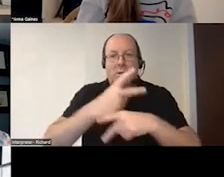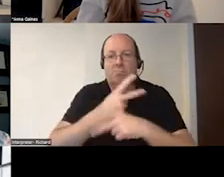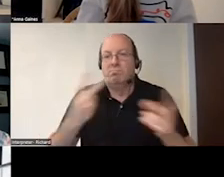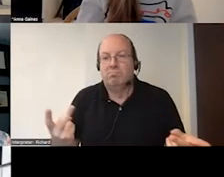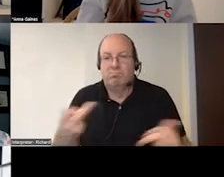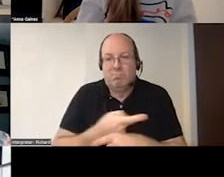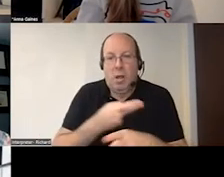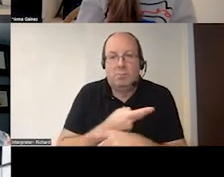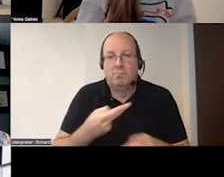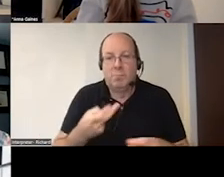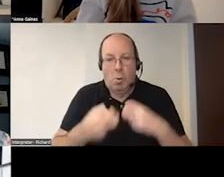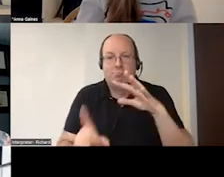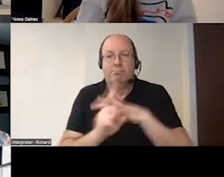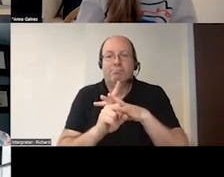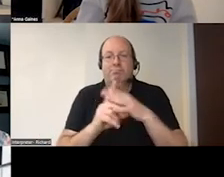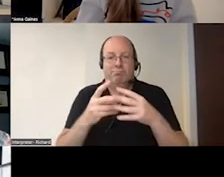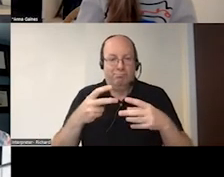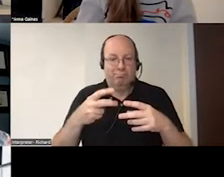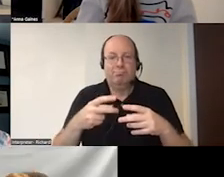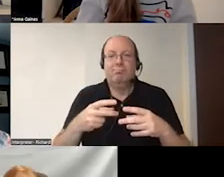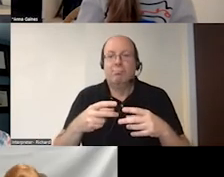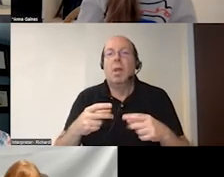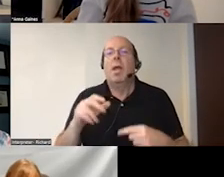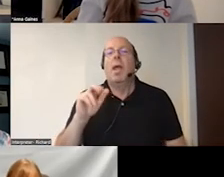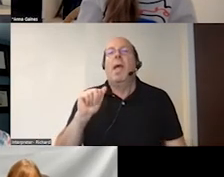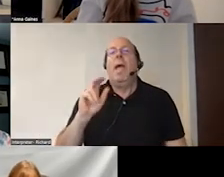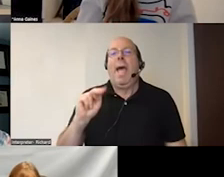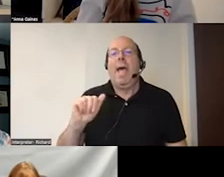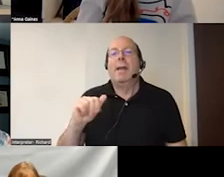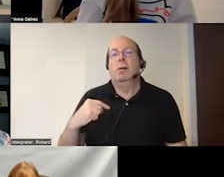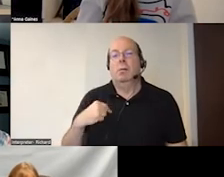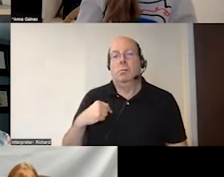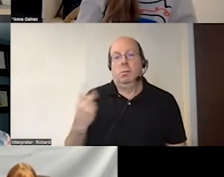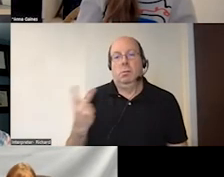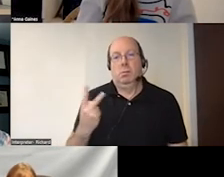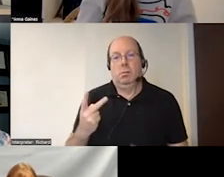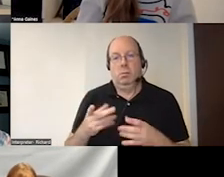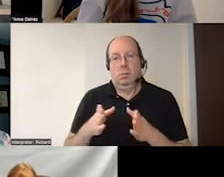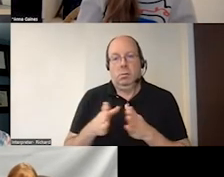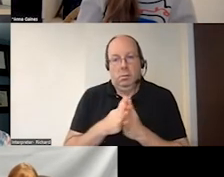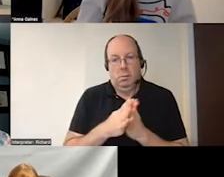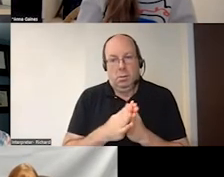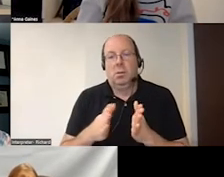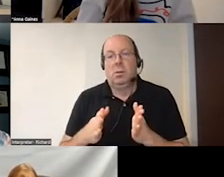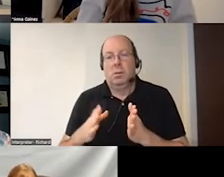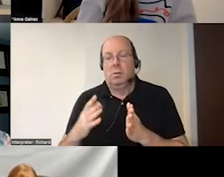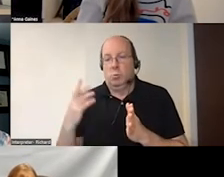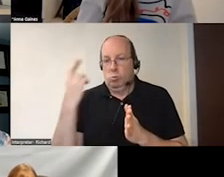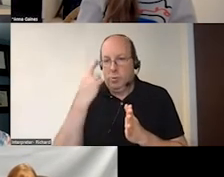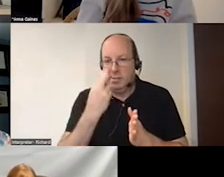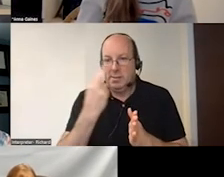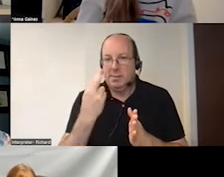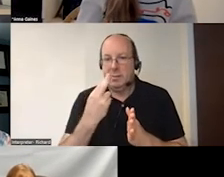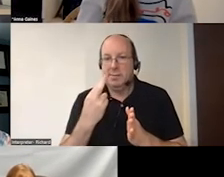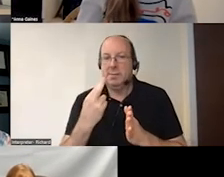out. I think the biggest motivation, at least for Anna and I, is we had made some people consider